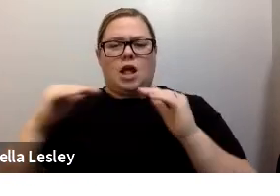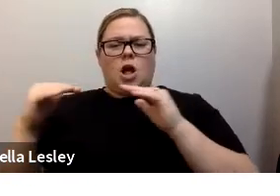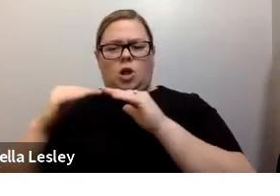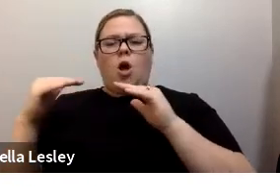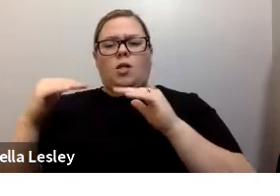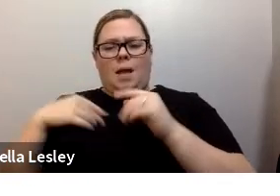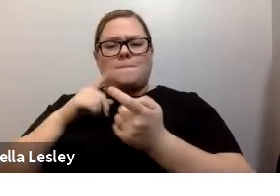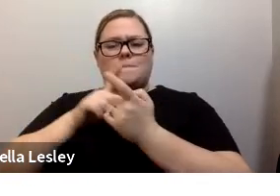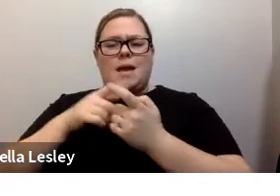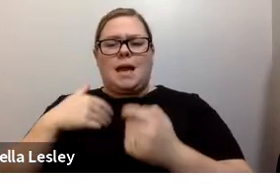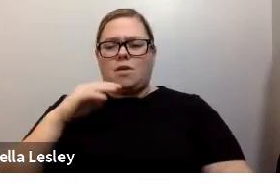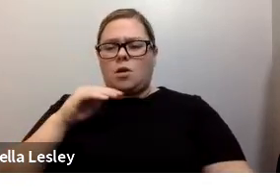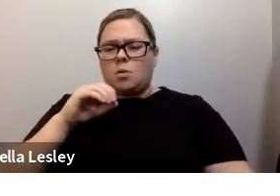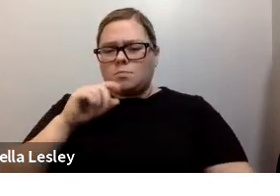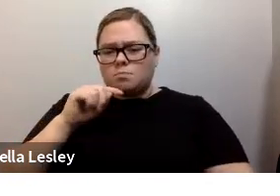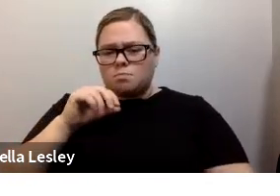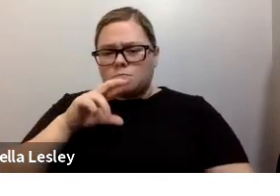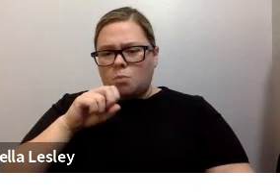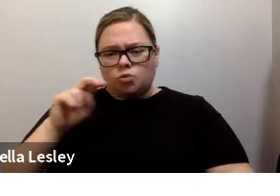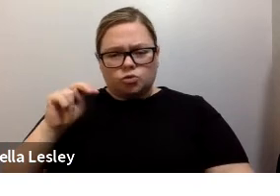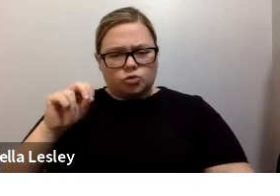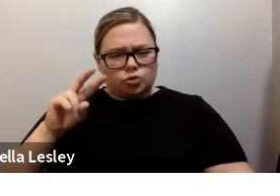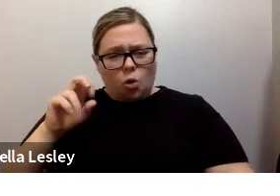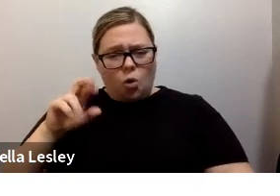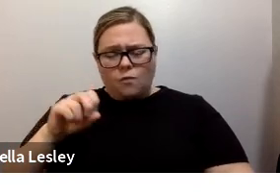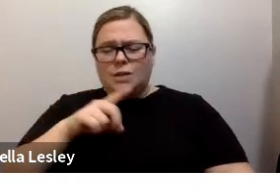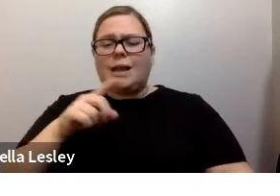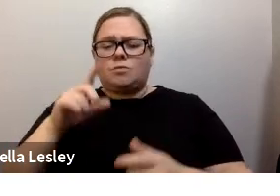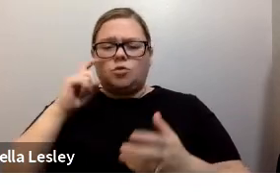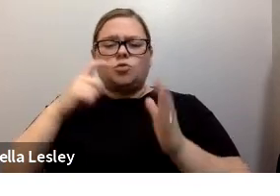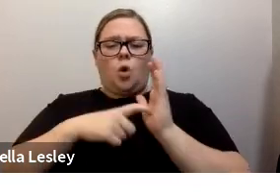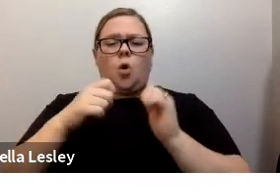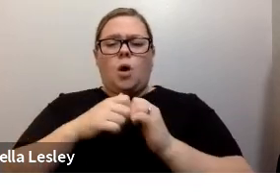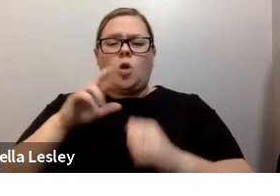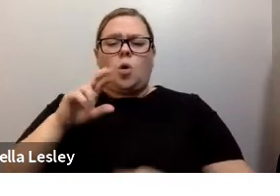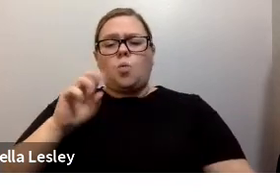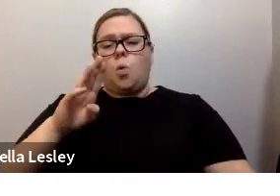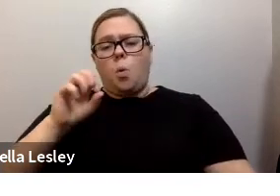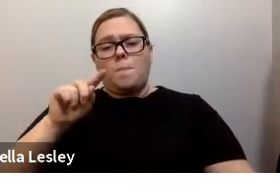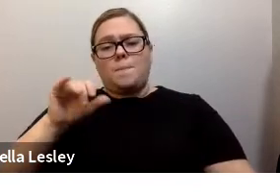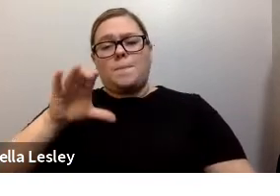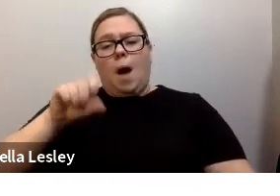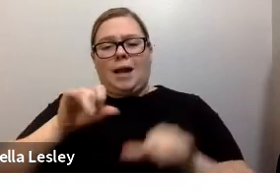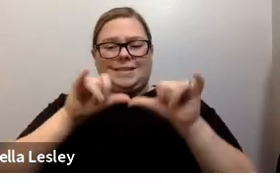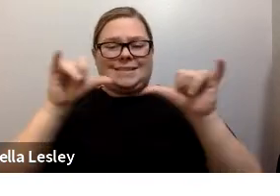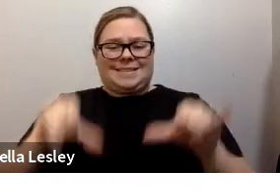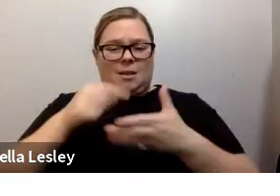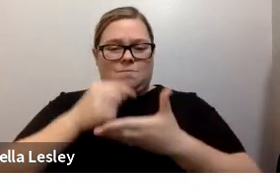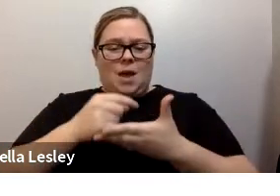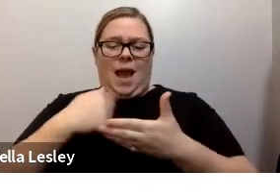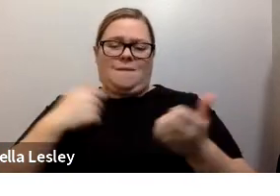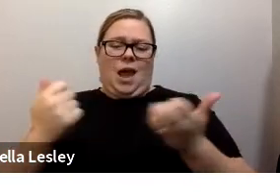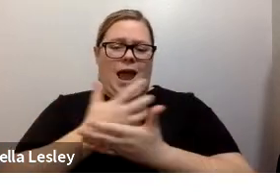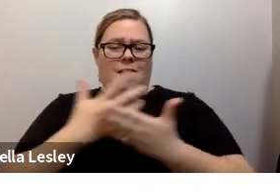called Modus Nova. And David's kind of figured this out as well with robot-assisted therapy, where now he's got everything online. They can speak